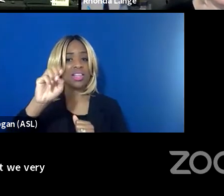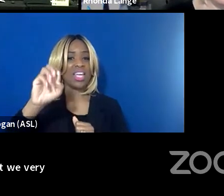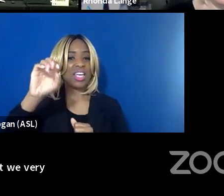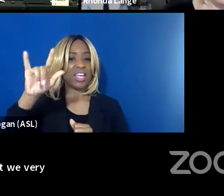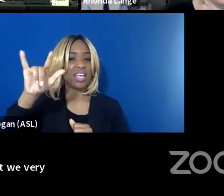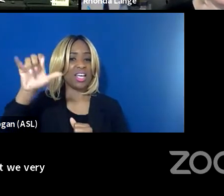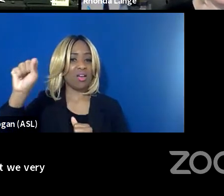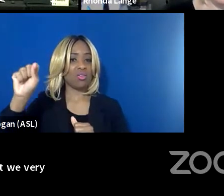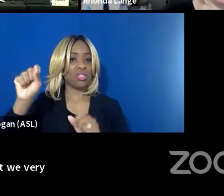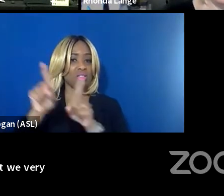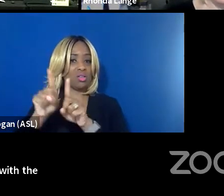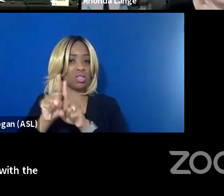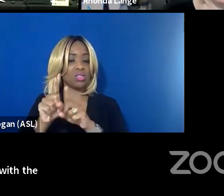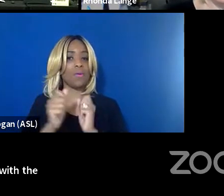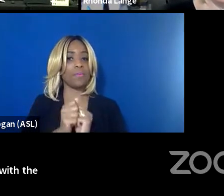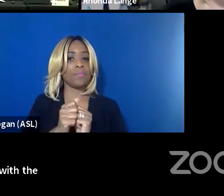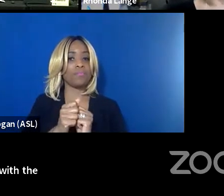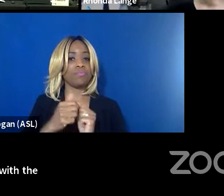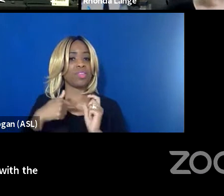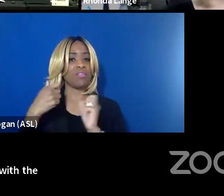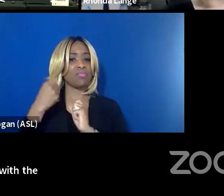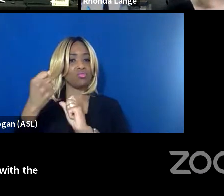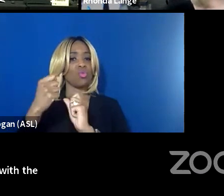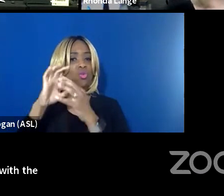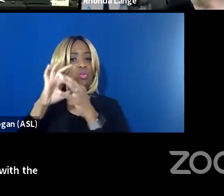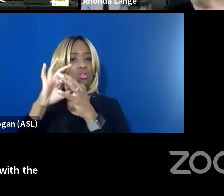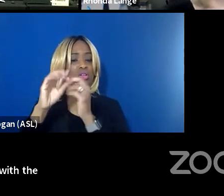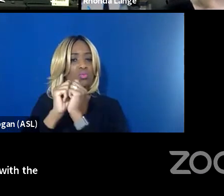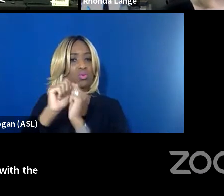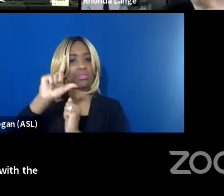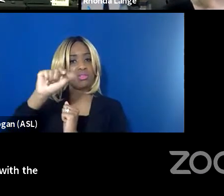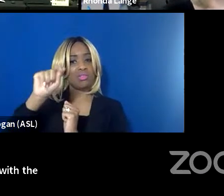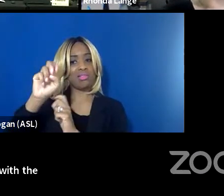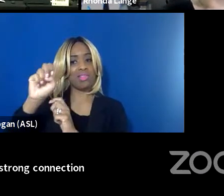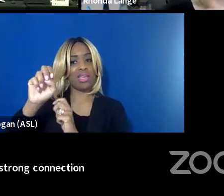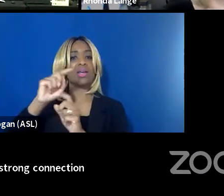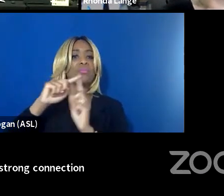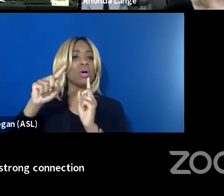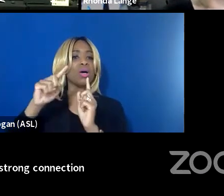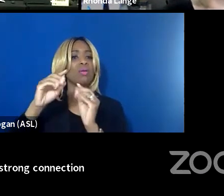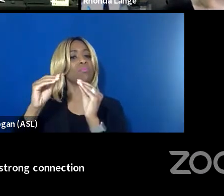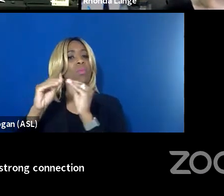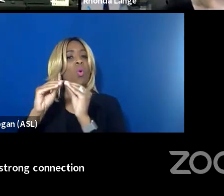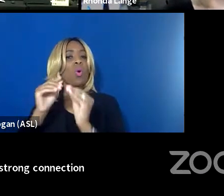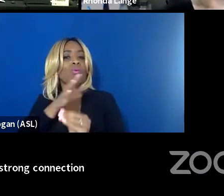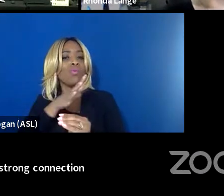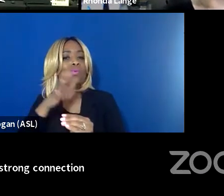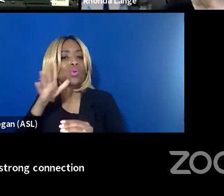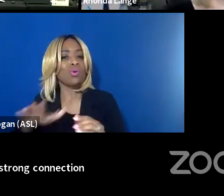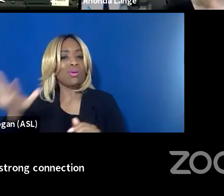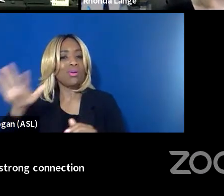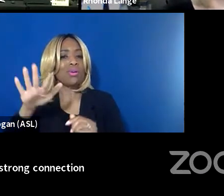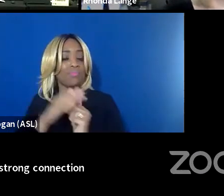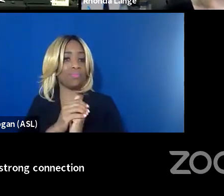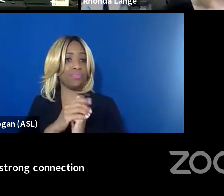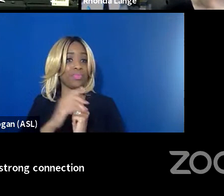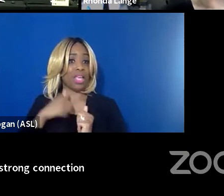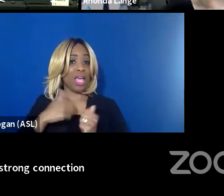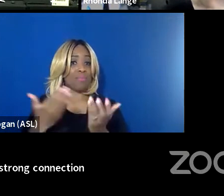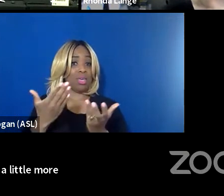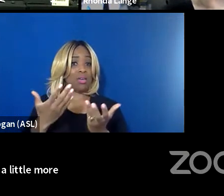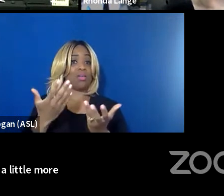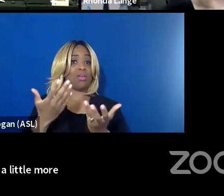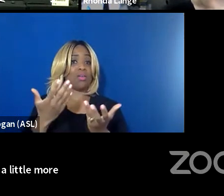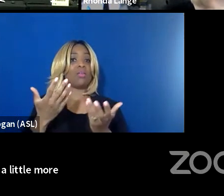also. We have a strong connection to the lakes, but we're a little more rural. But I am here to encourage